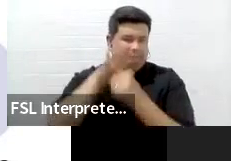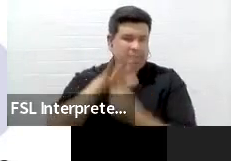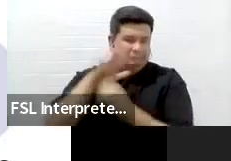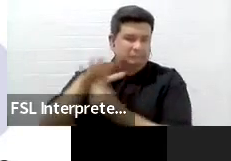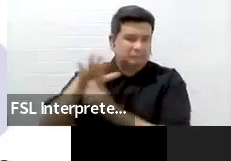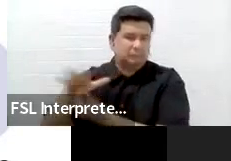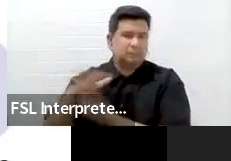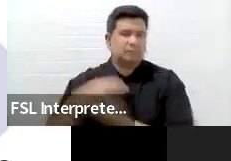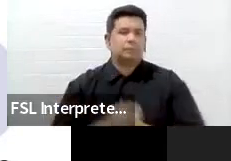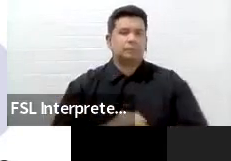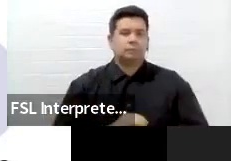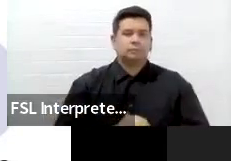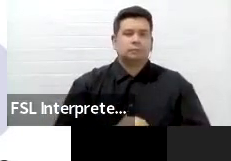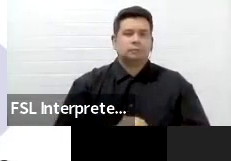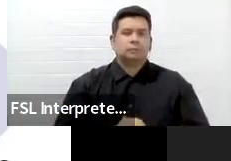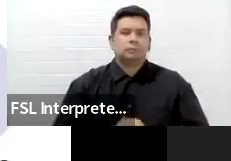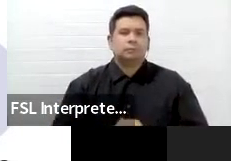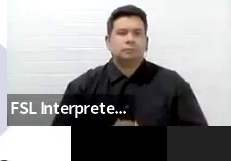then